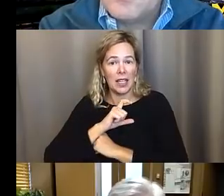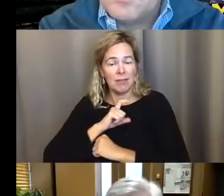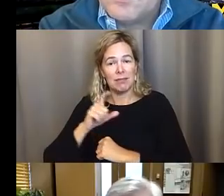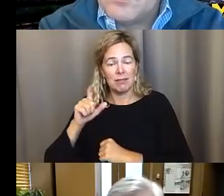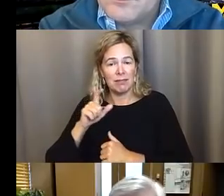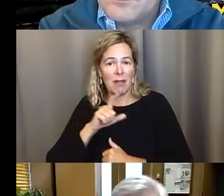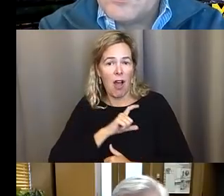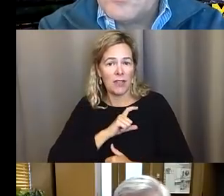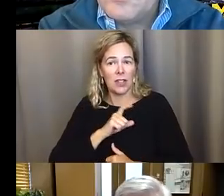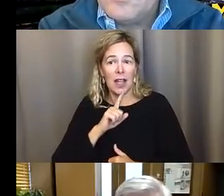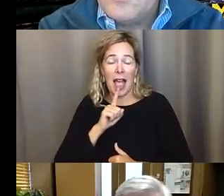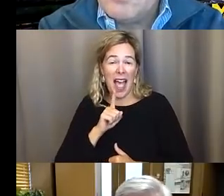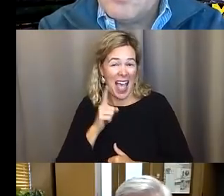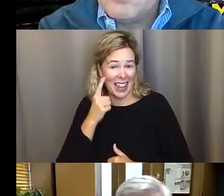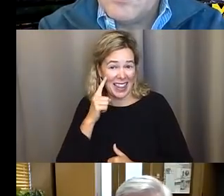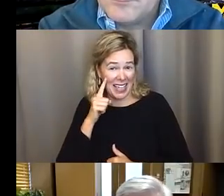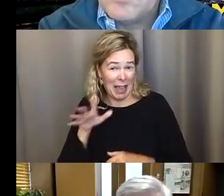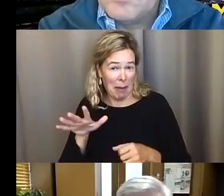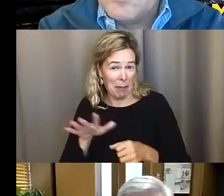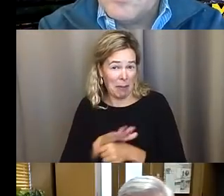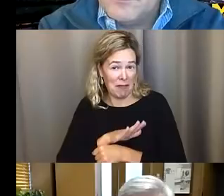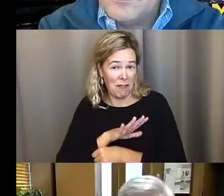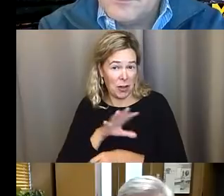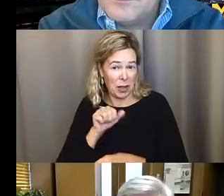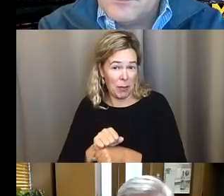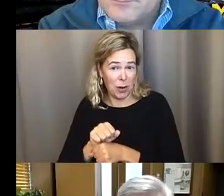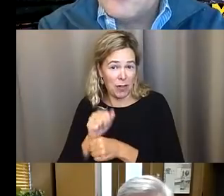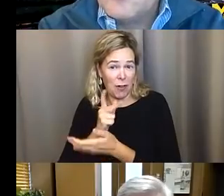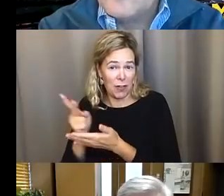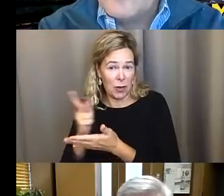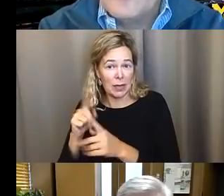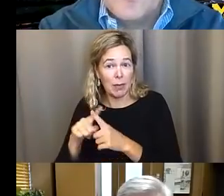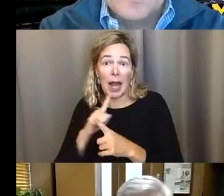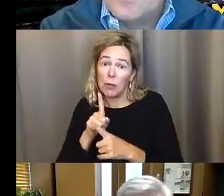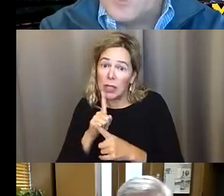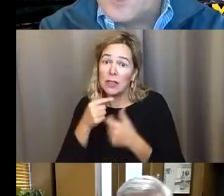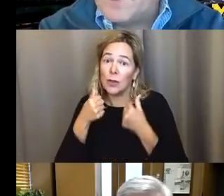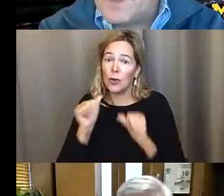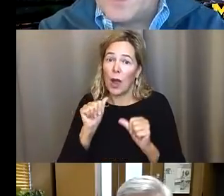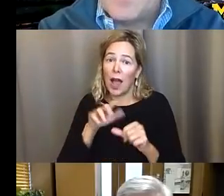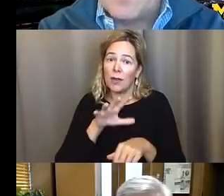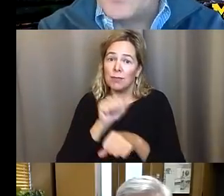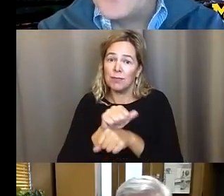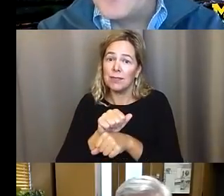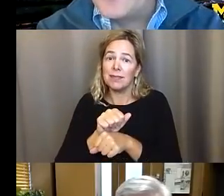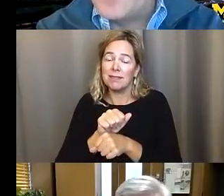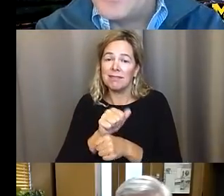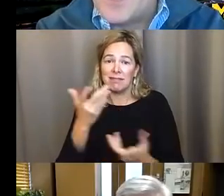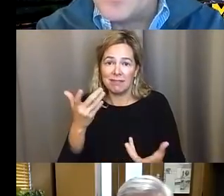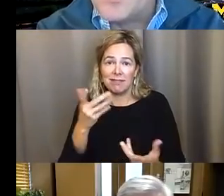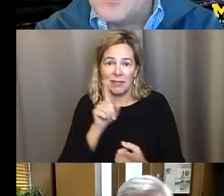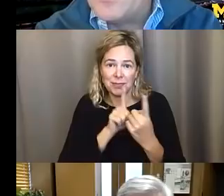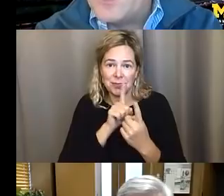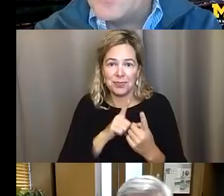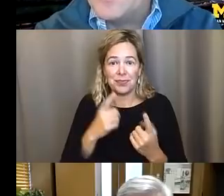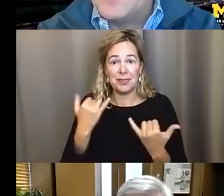I'm pretty booked up for the next few weeks, but I'll continue to try to do that. Great. I think that brings us to the top of the hour.